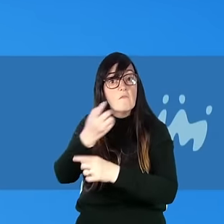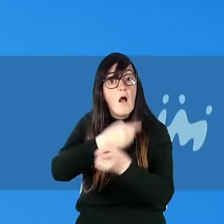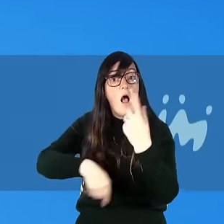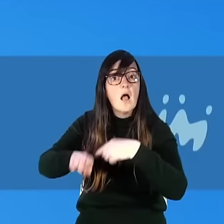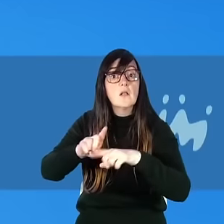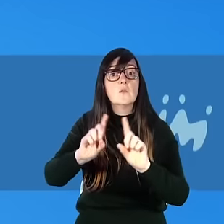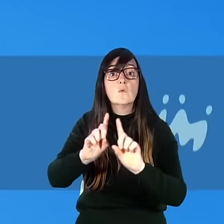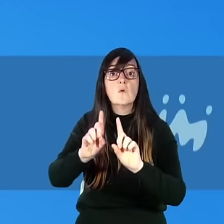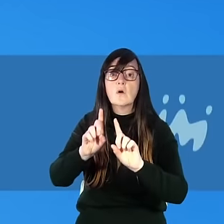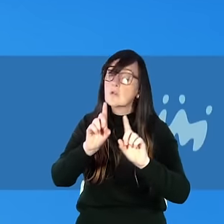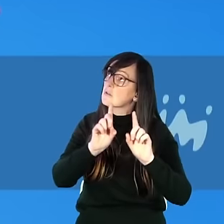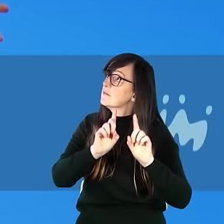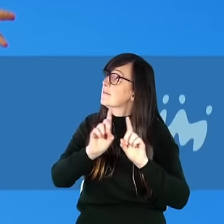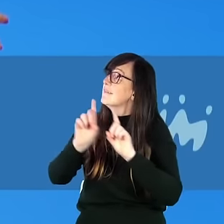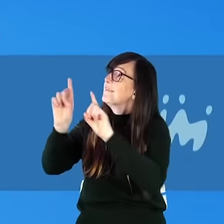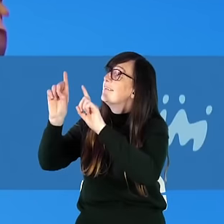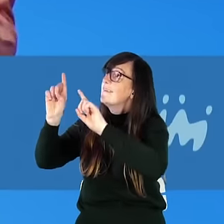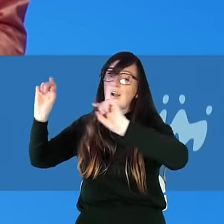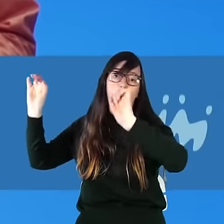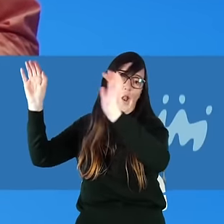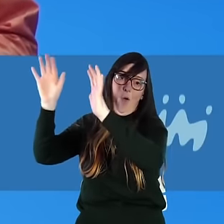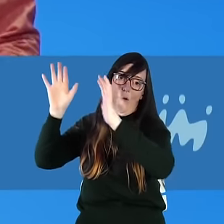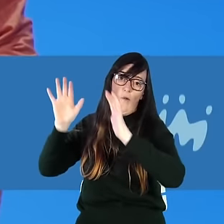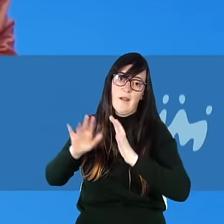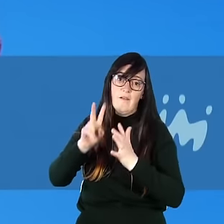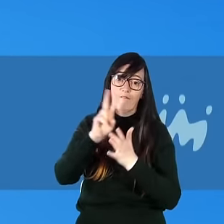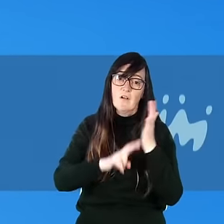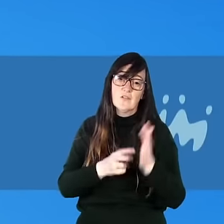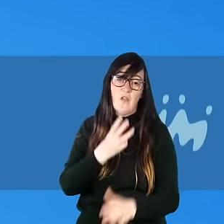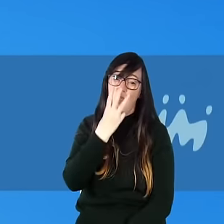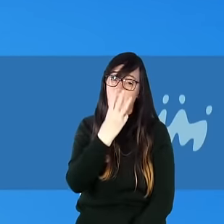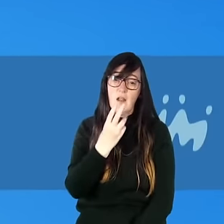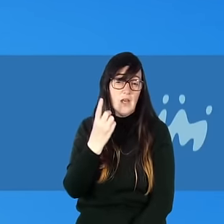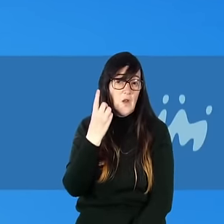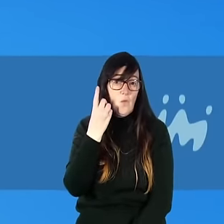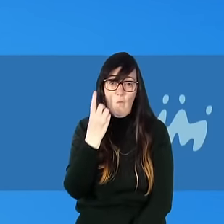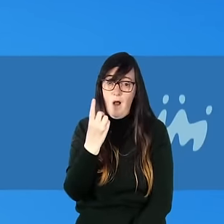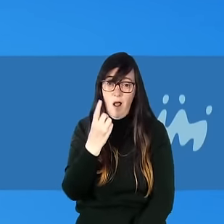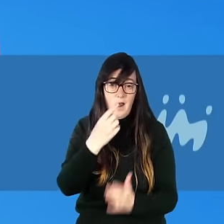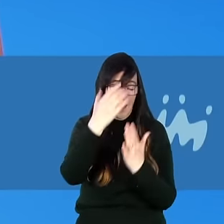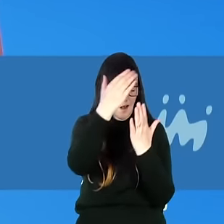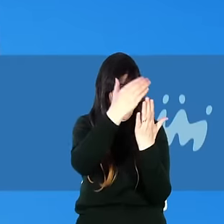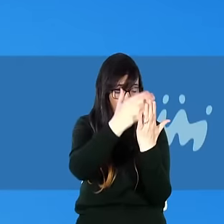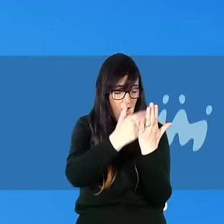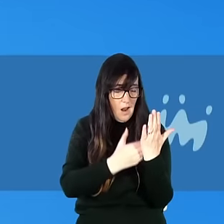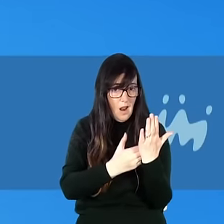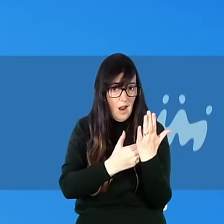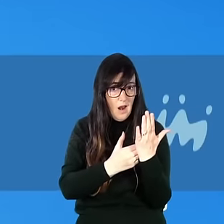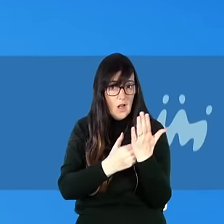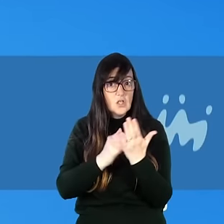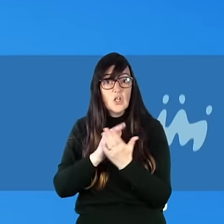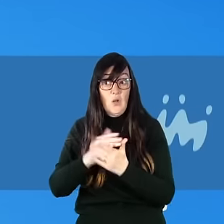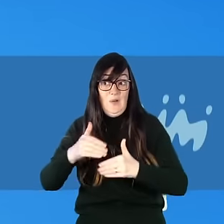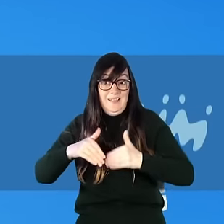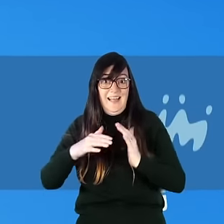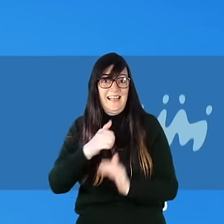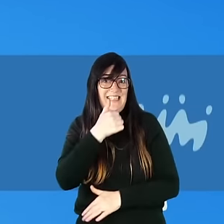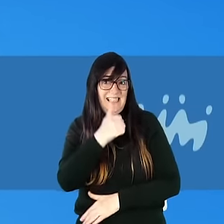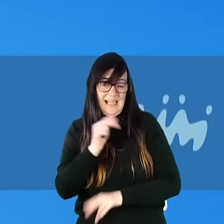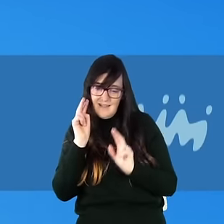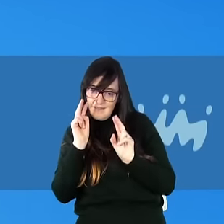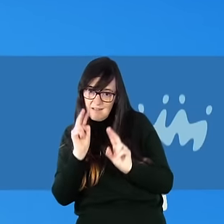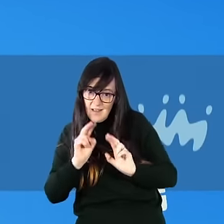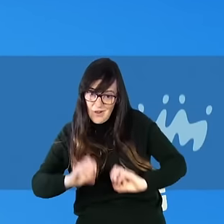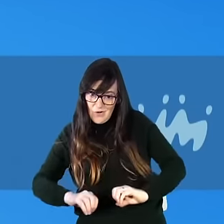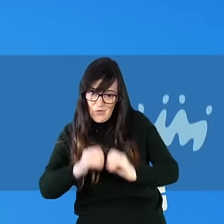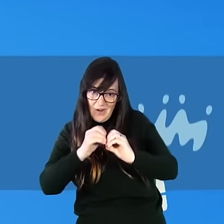us for glory. Verse 31 of Genesis 1 is the culmination, not just of day 6, where God creates